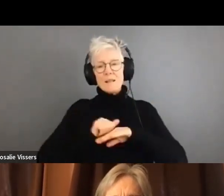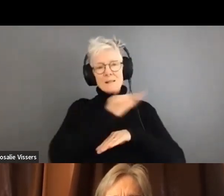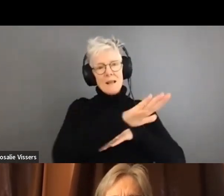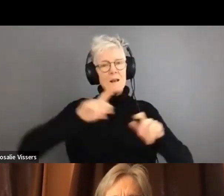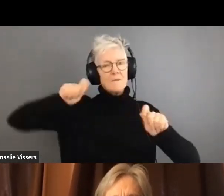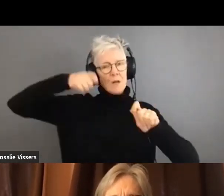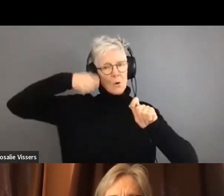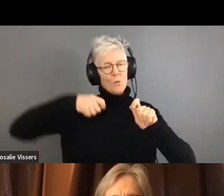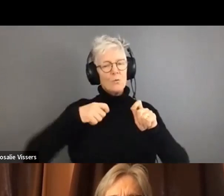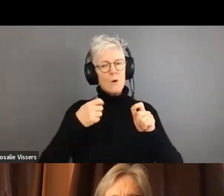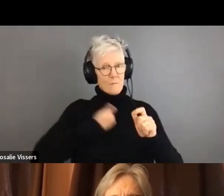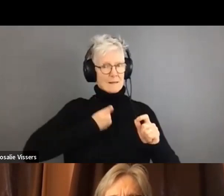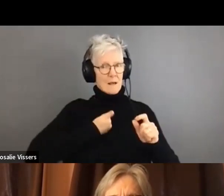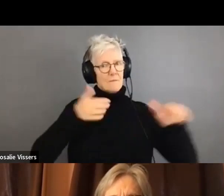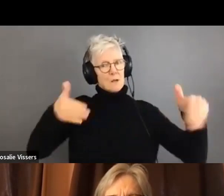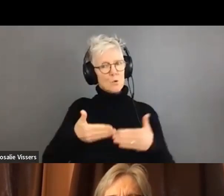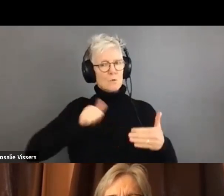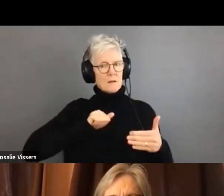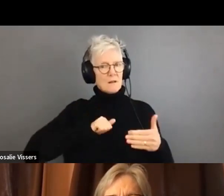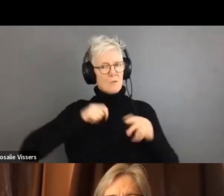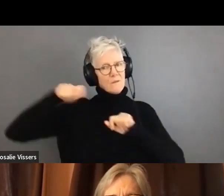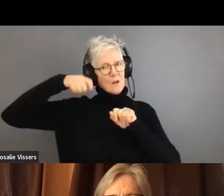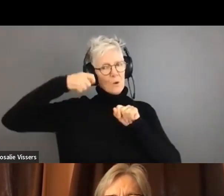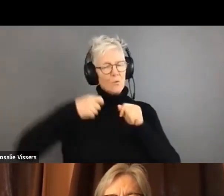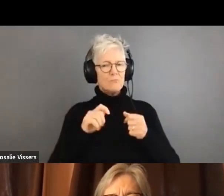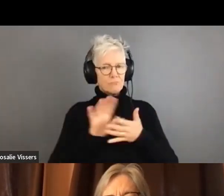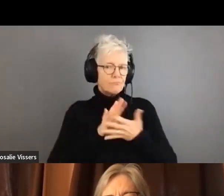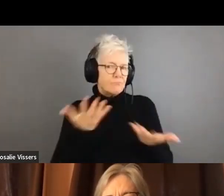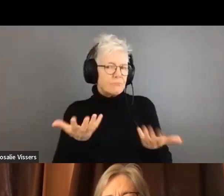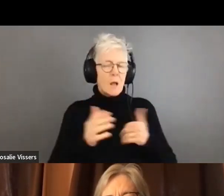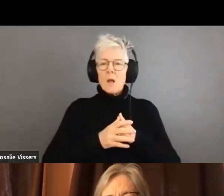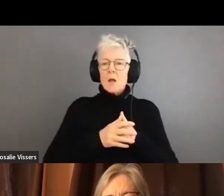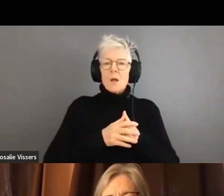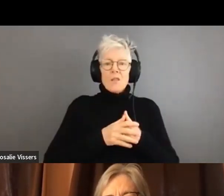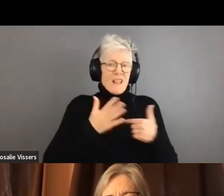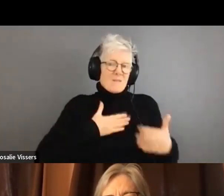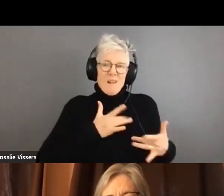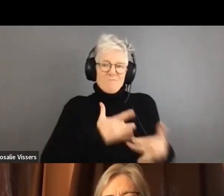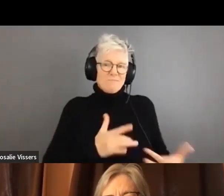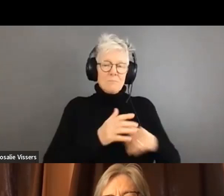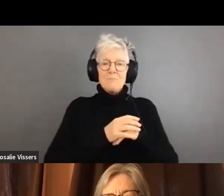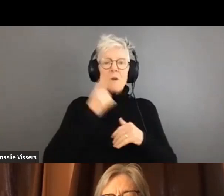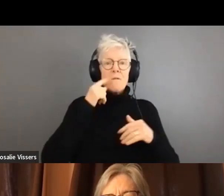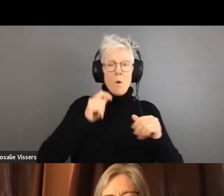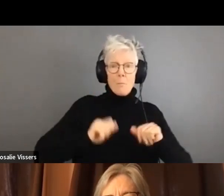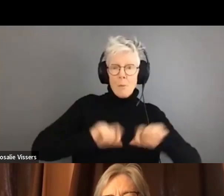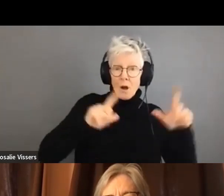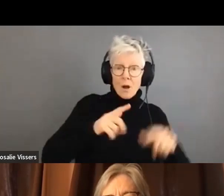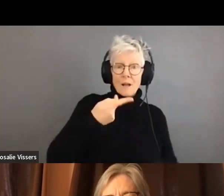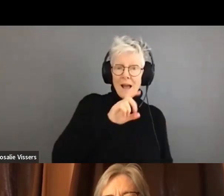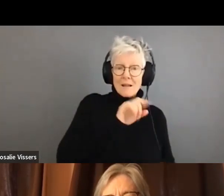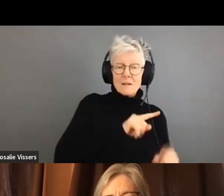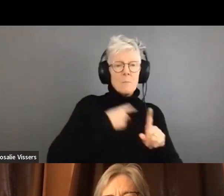introductions. That's just me. And what I'll do is, and this is not only for podcasts, but for business wise, video